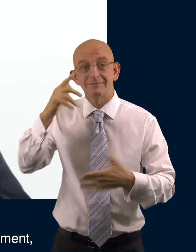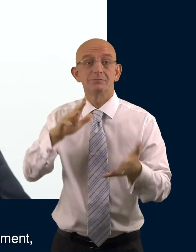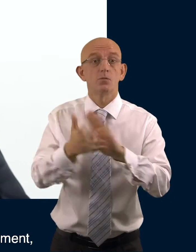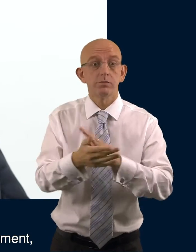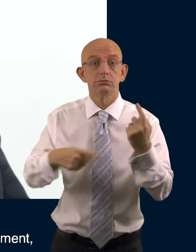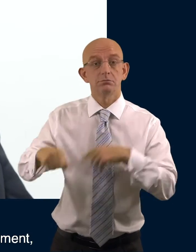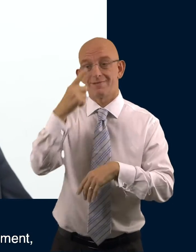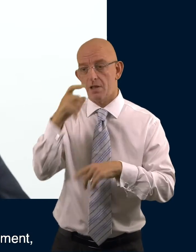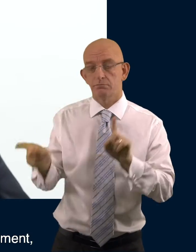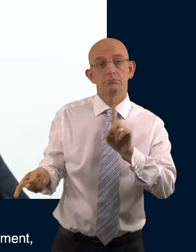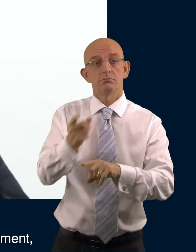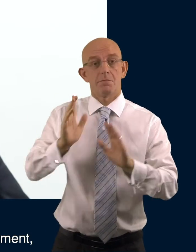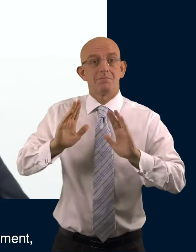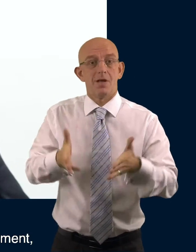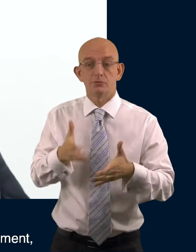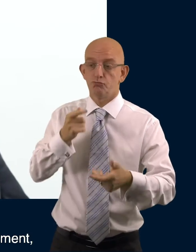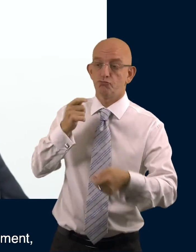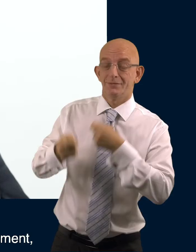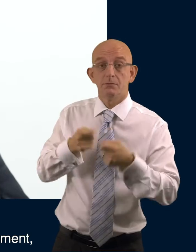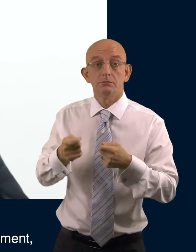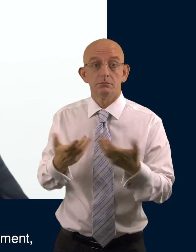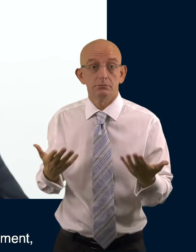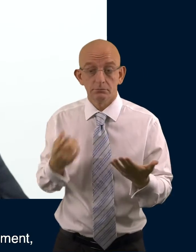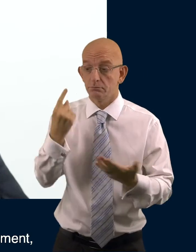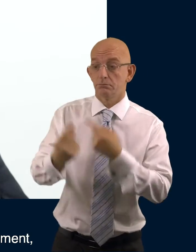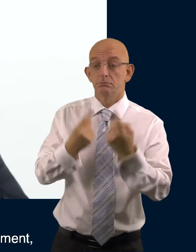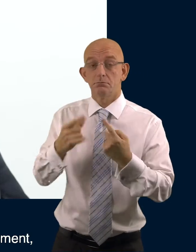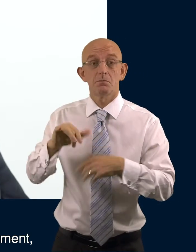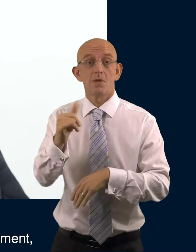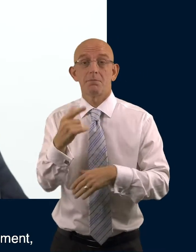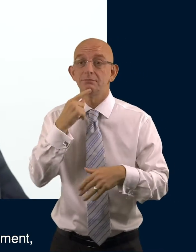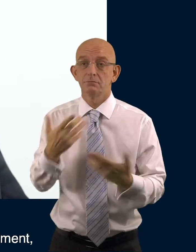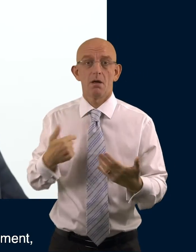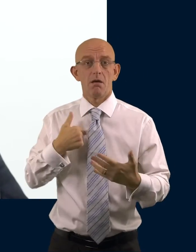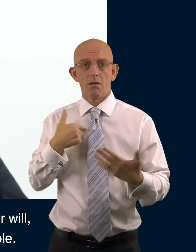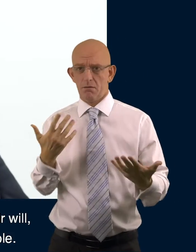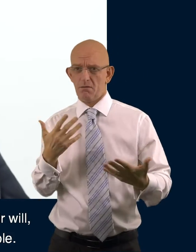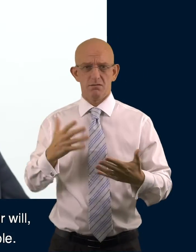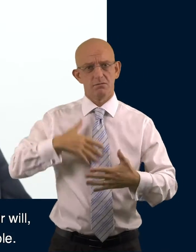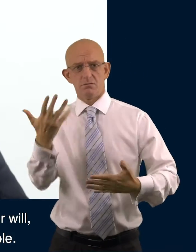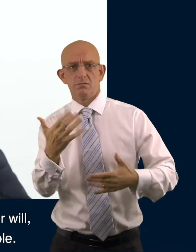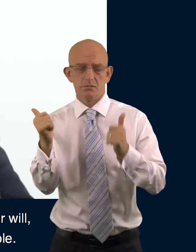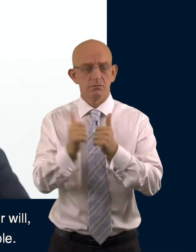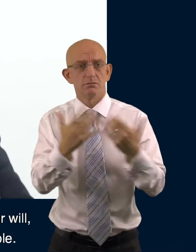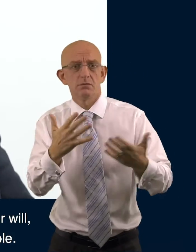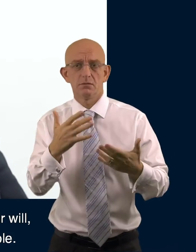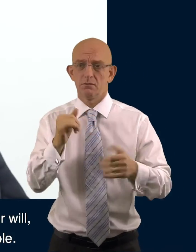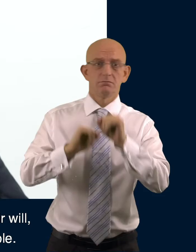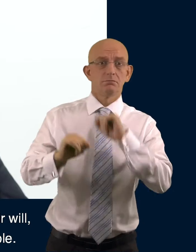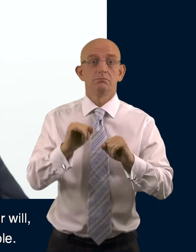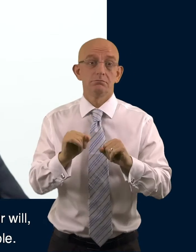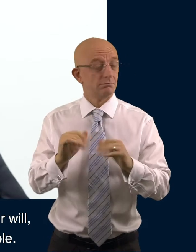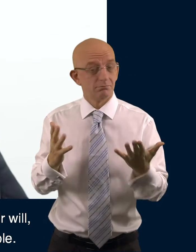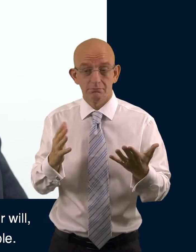states that somebody with a mental disorder can be given compulsory treatment, so treatment against their wishes or